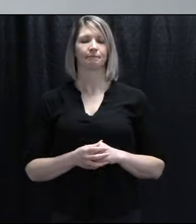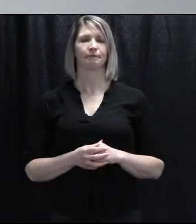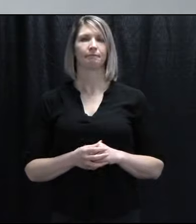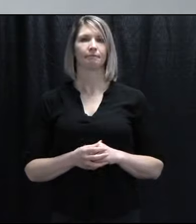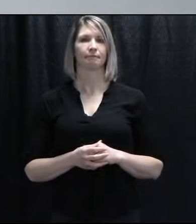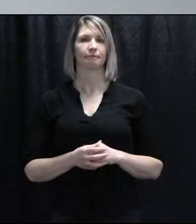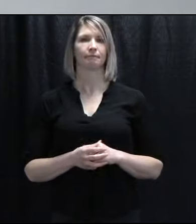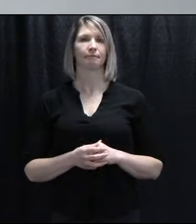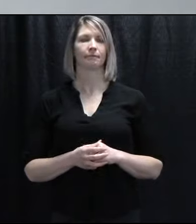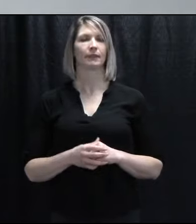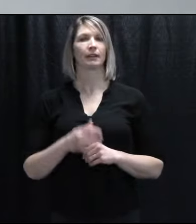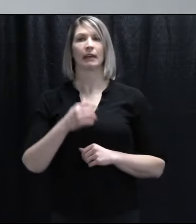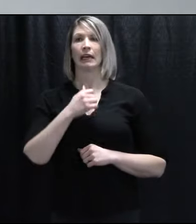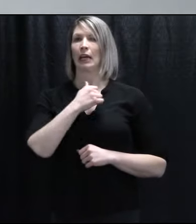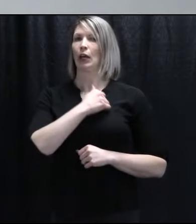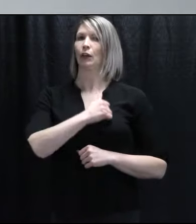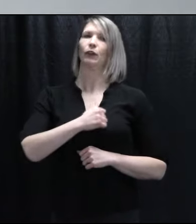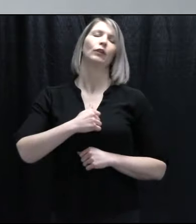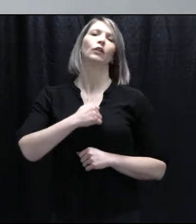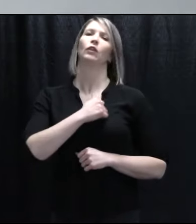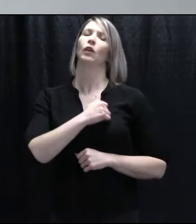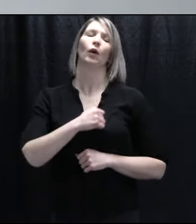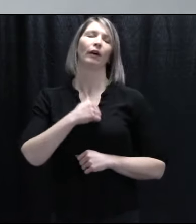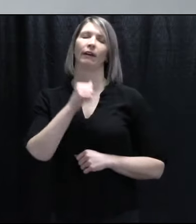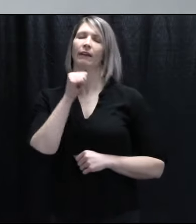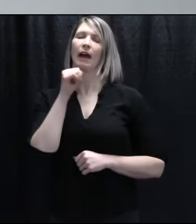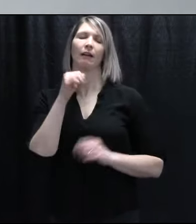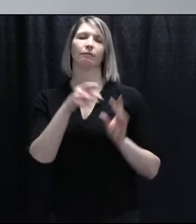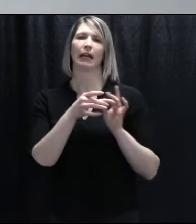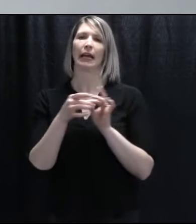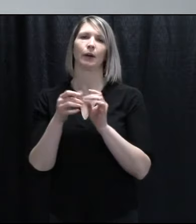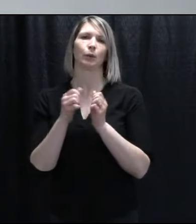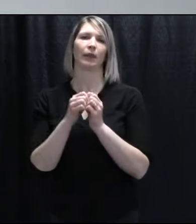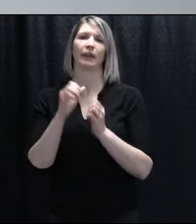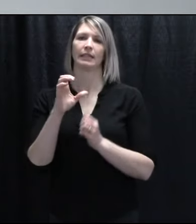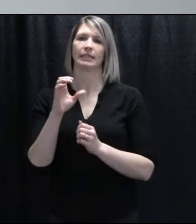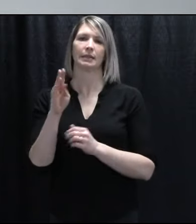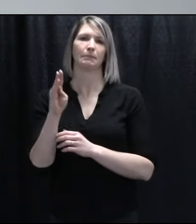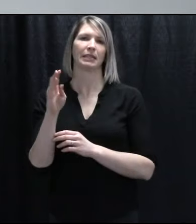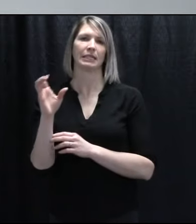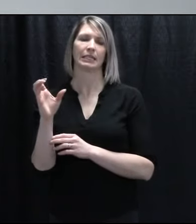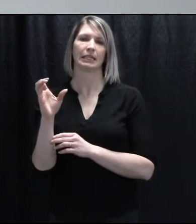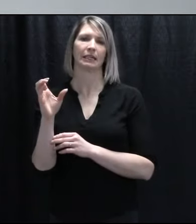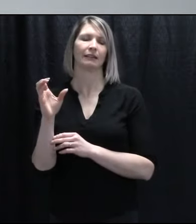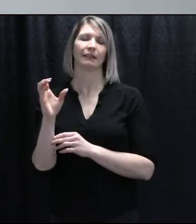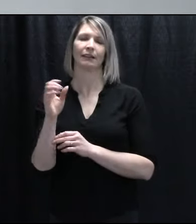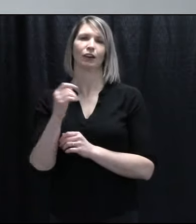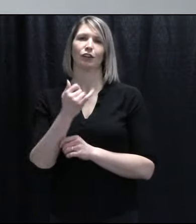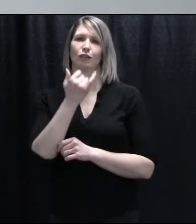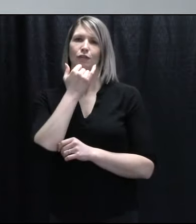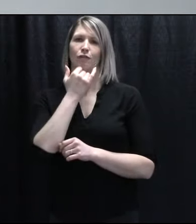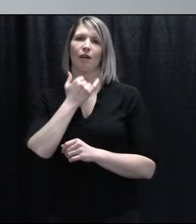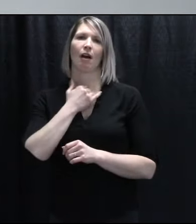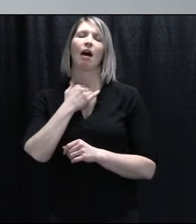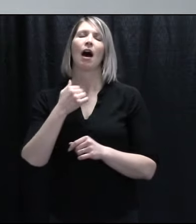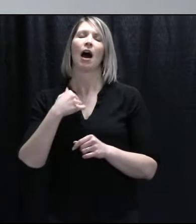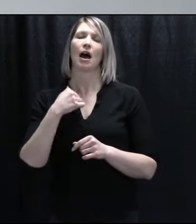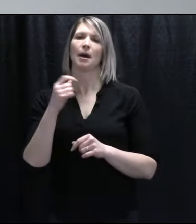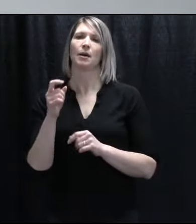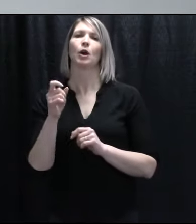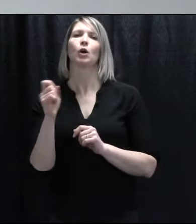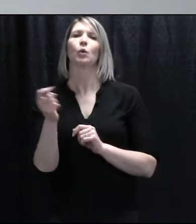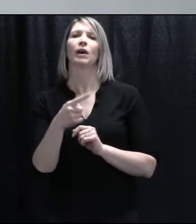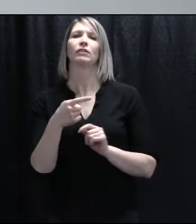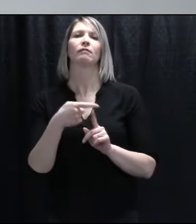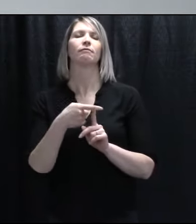I'm not with the CBC unless I've been hired unknowingly. I'm Elizabeth Whitten with All Newfoundland. No worries. I'm with All Newfoundland